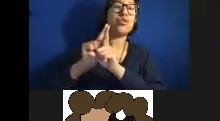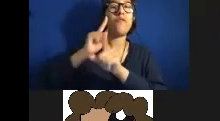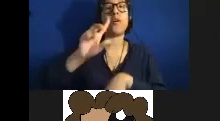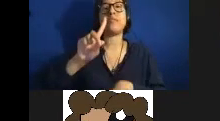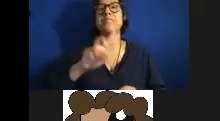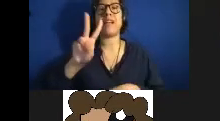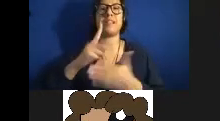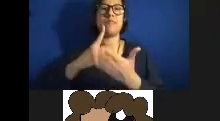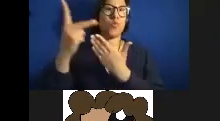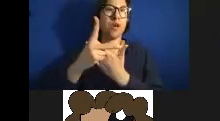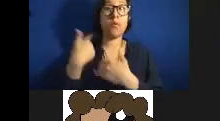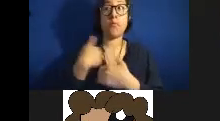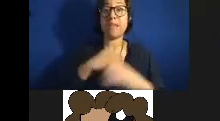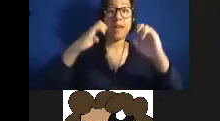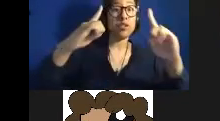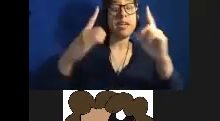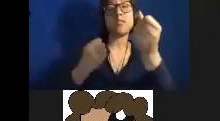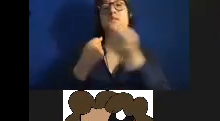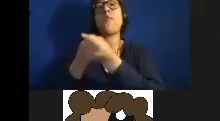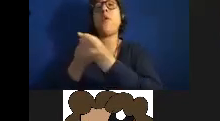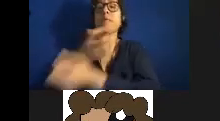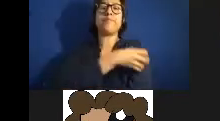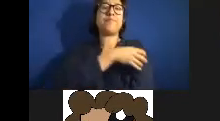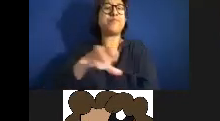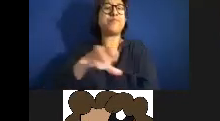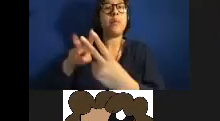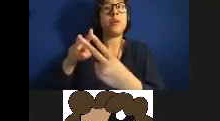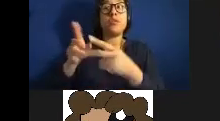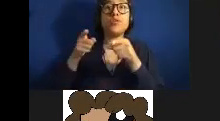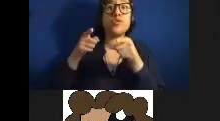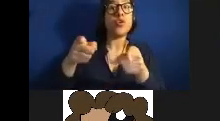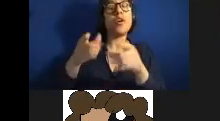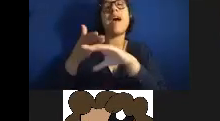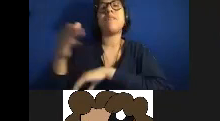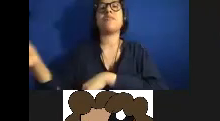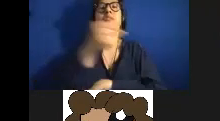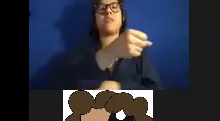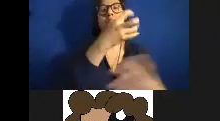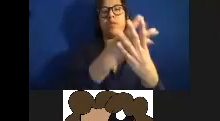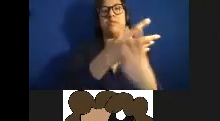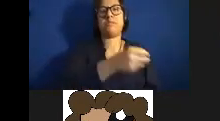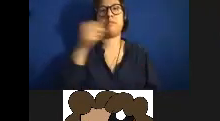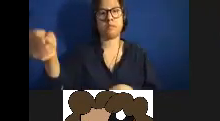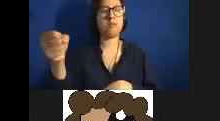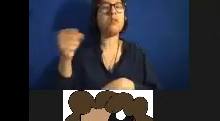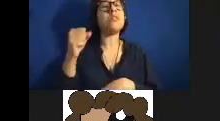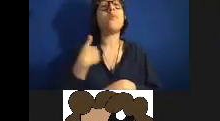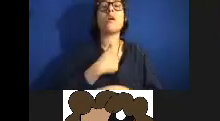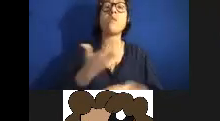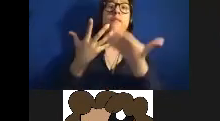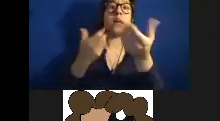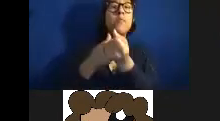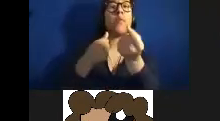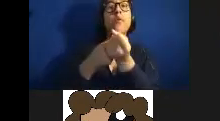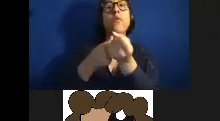We educate, support, and empower couples during and after incarceration. We provide support groups for women